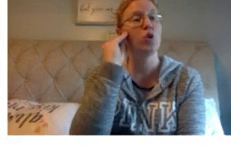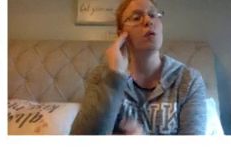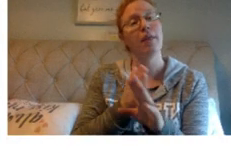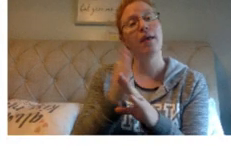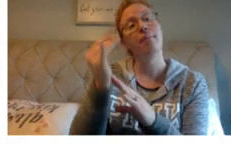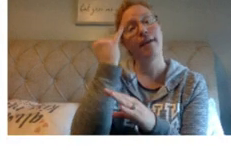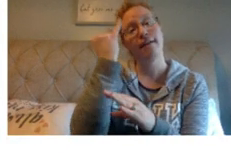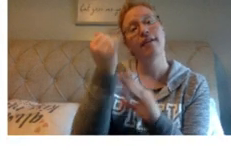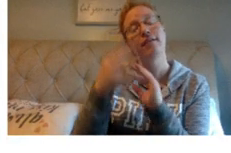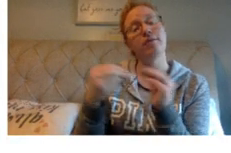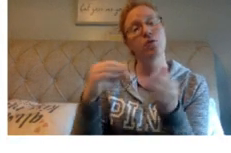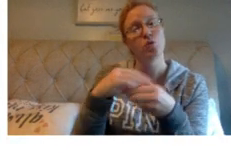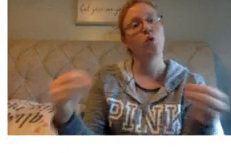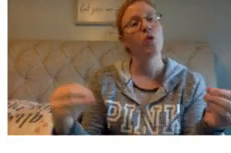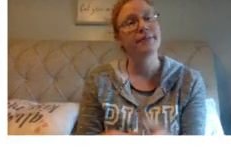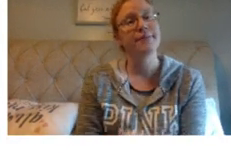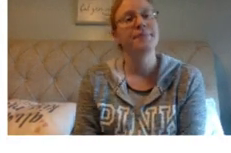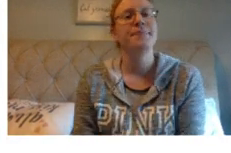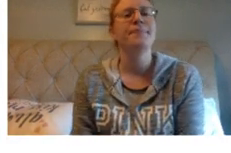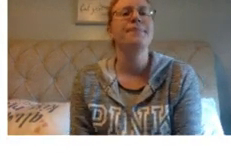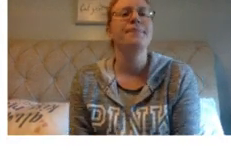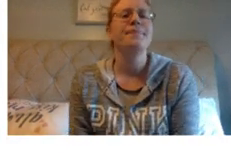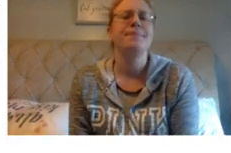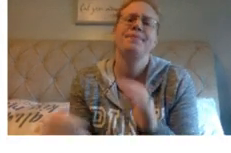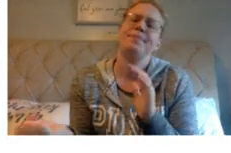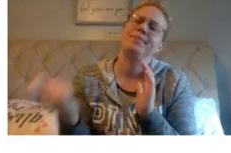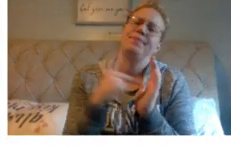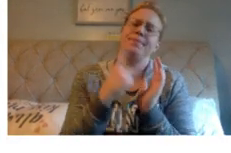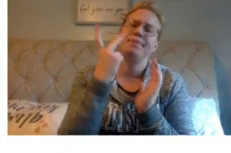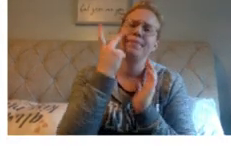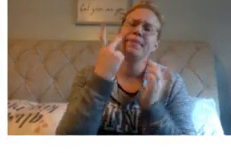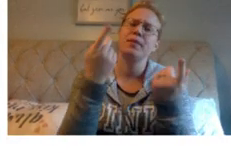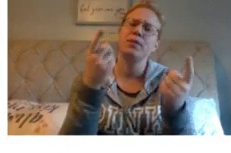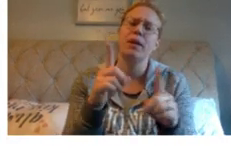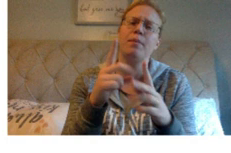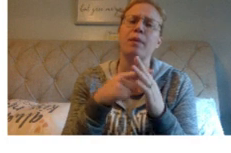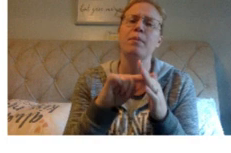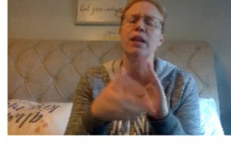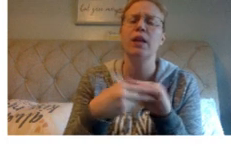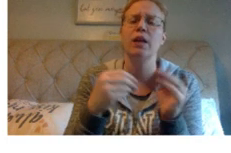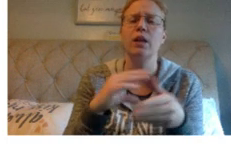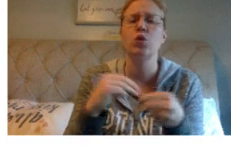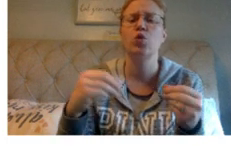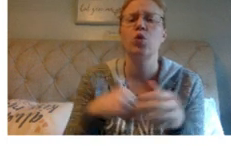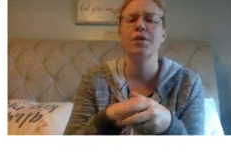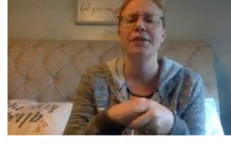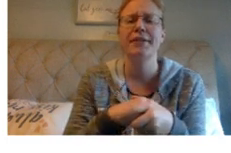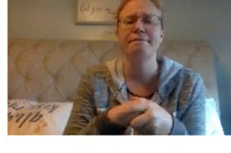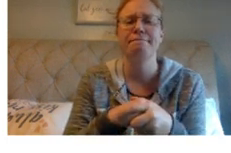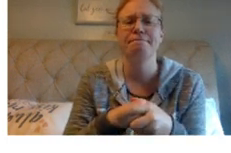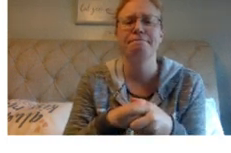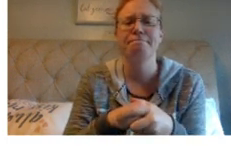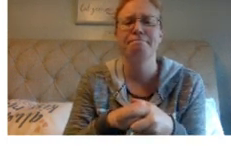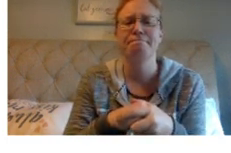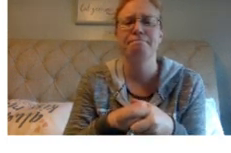the story. All right, so let's go back and look and see what happens in the beginning of the story.